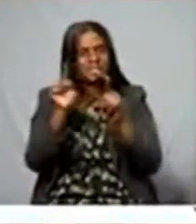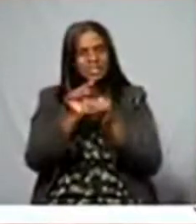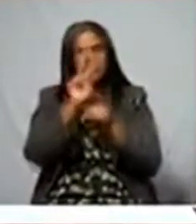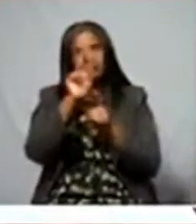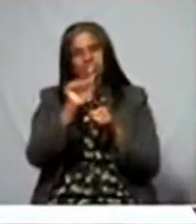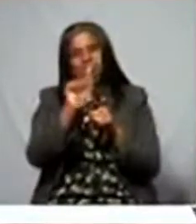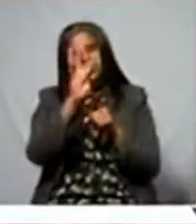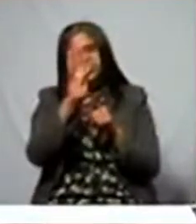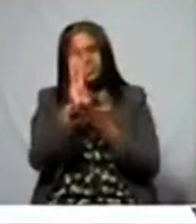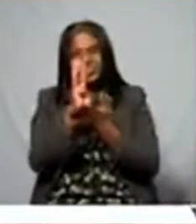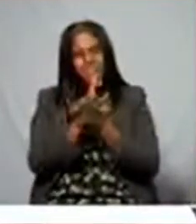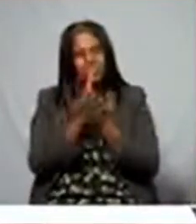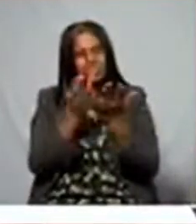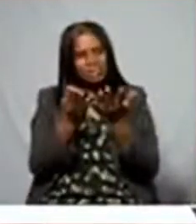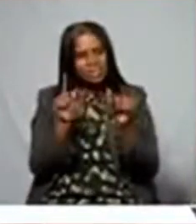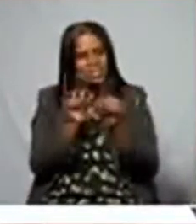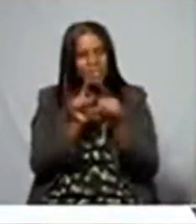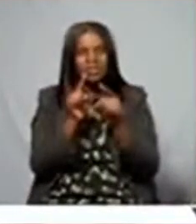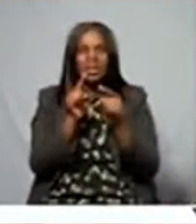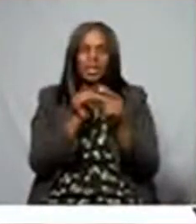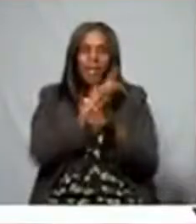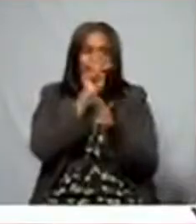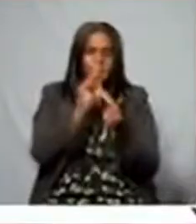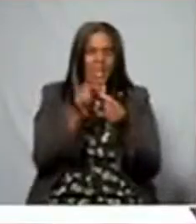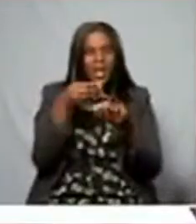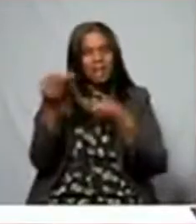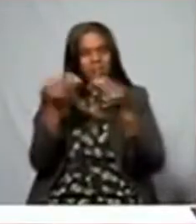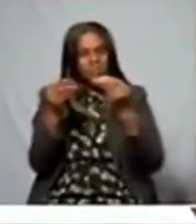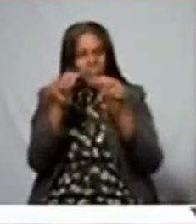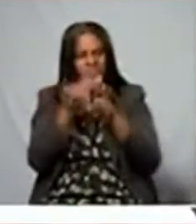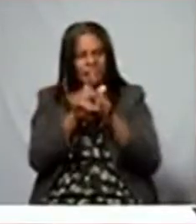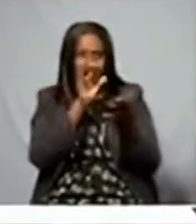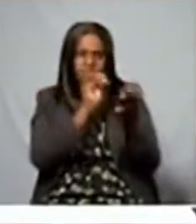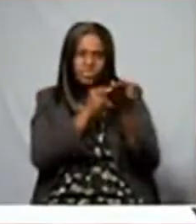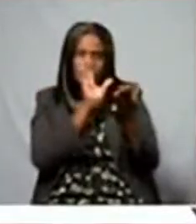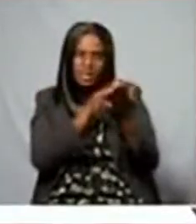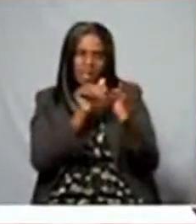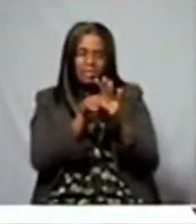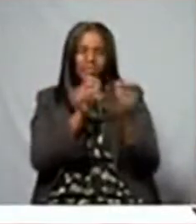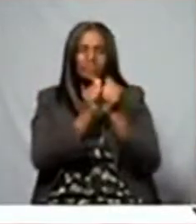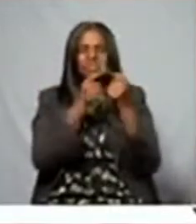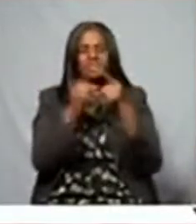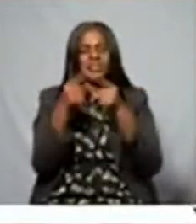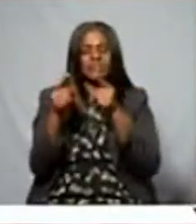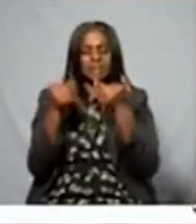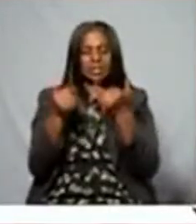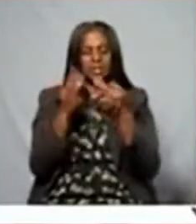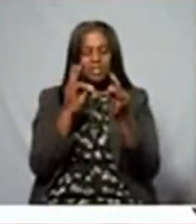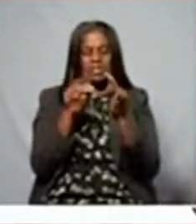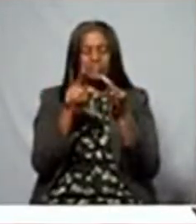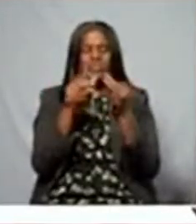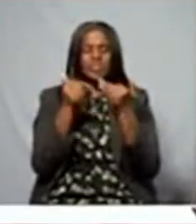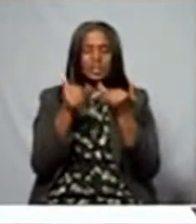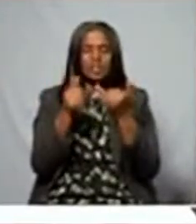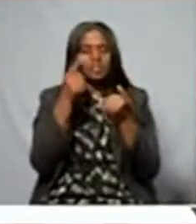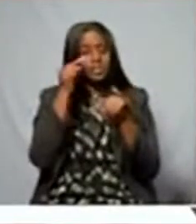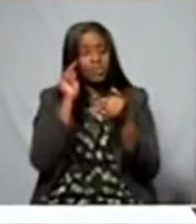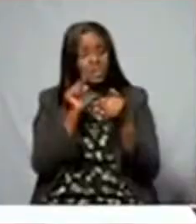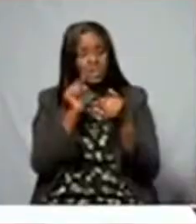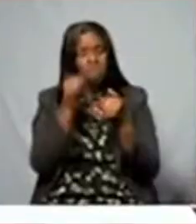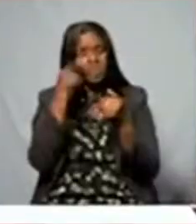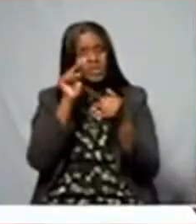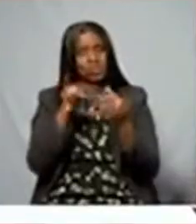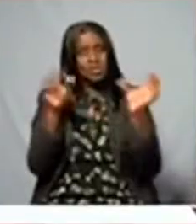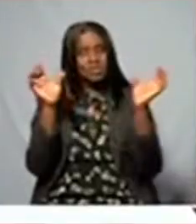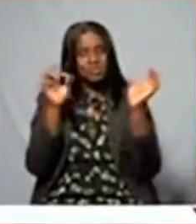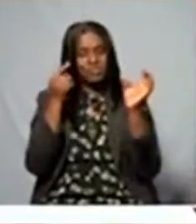billion. Actual expenditure is put there, and then the variance. Now, if you for this